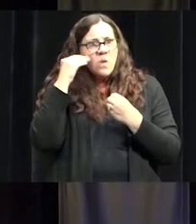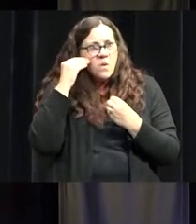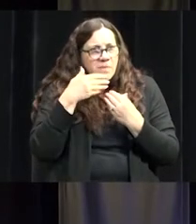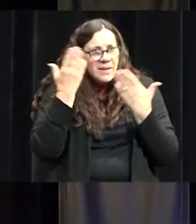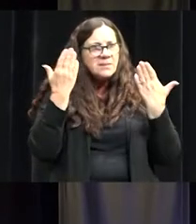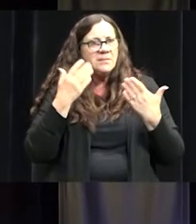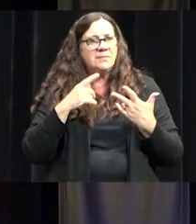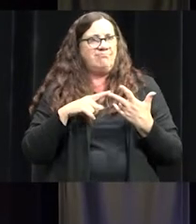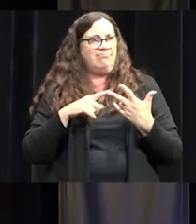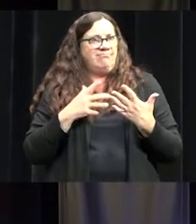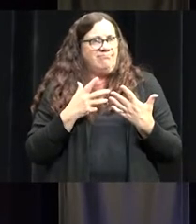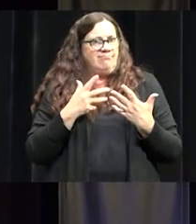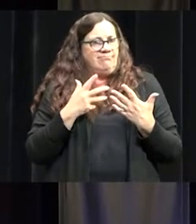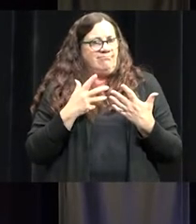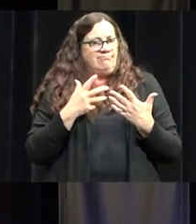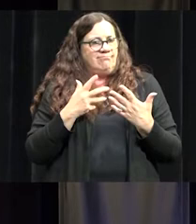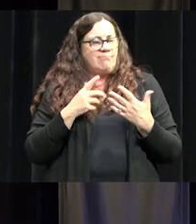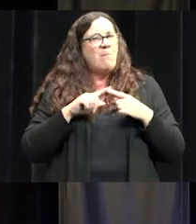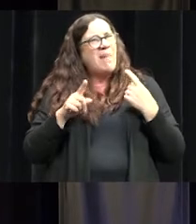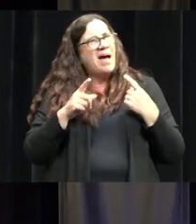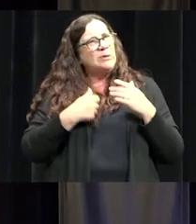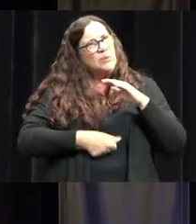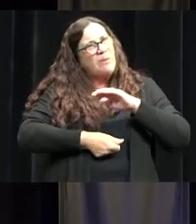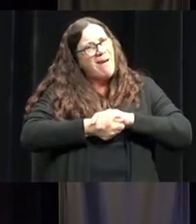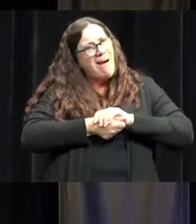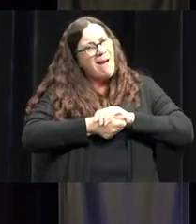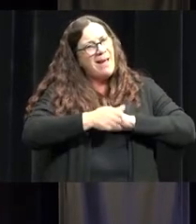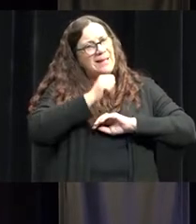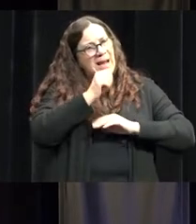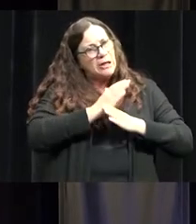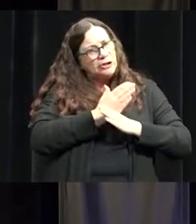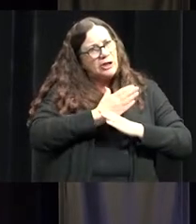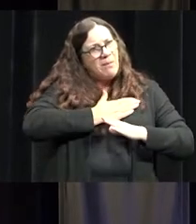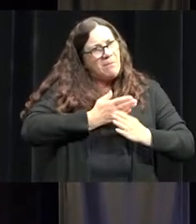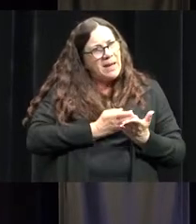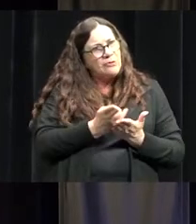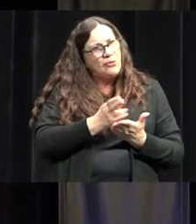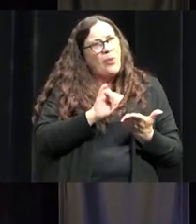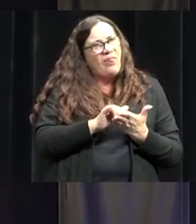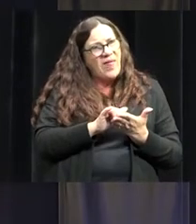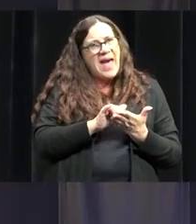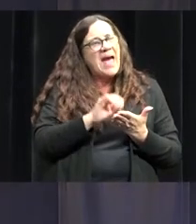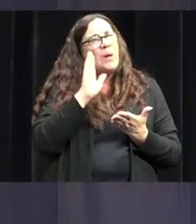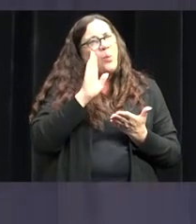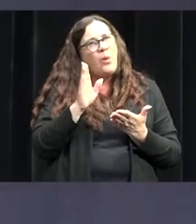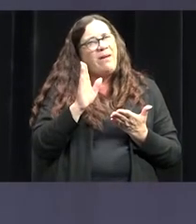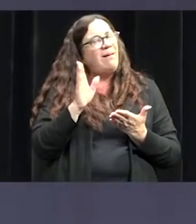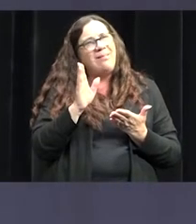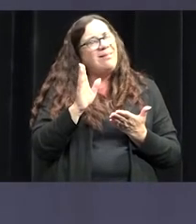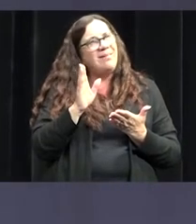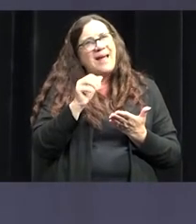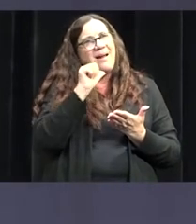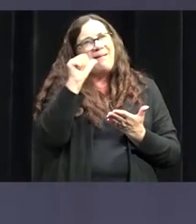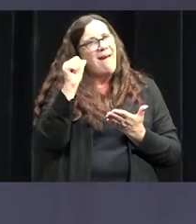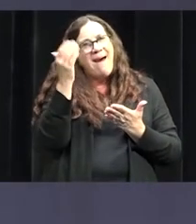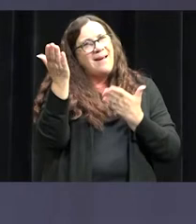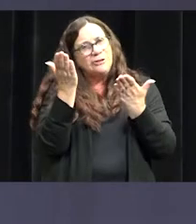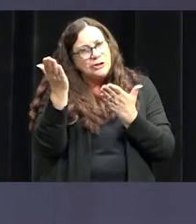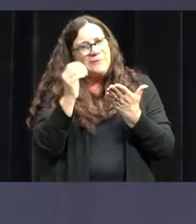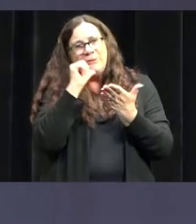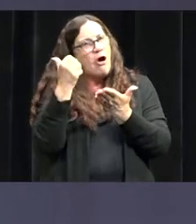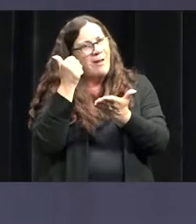my truth however would be doing others from a difficult past a disservice three short years